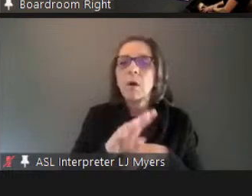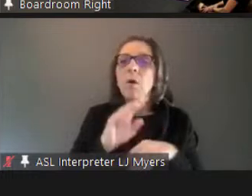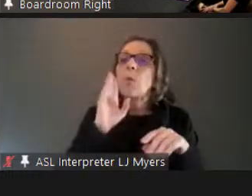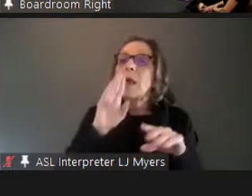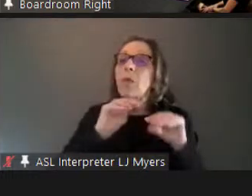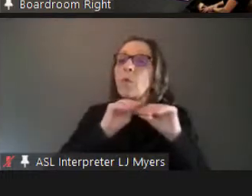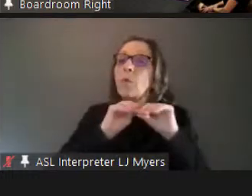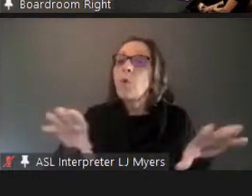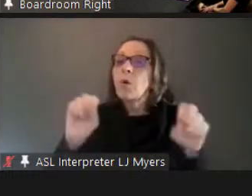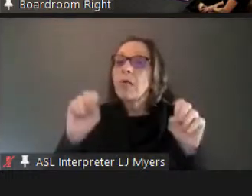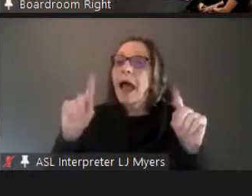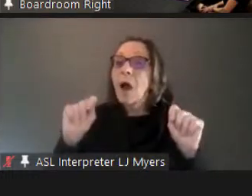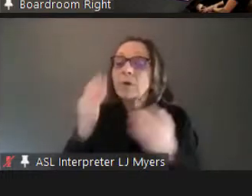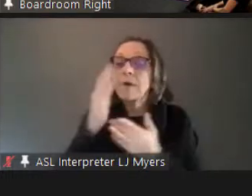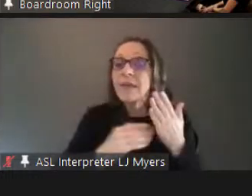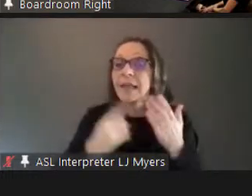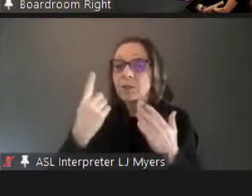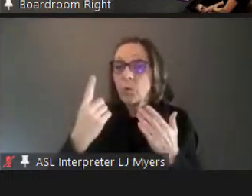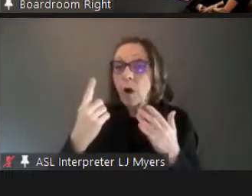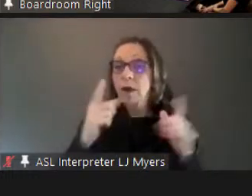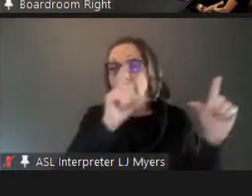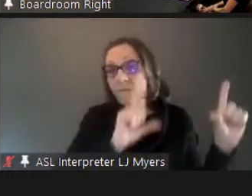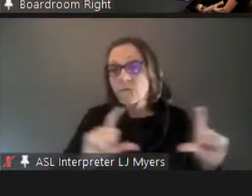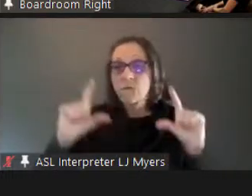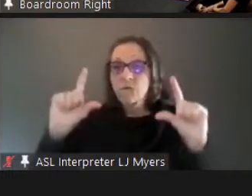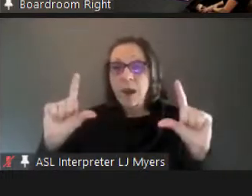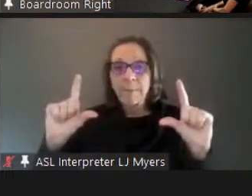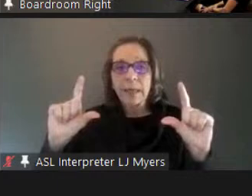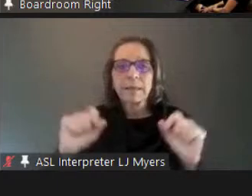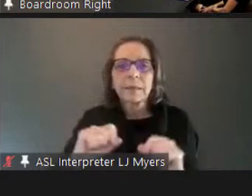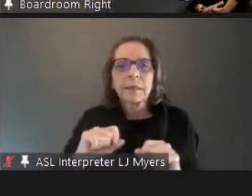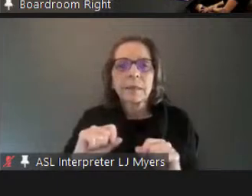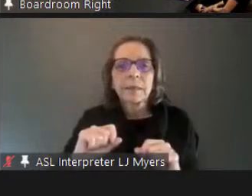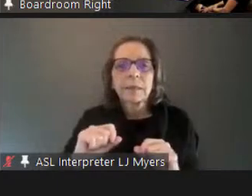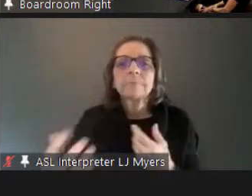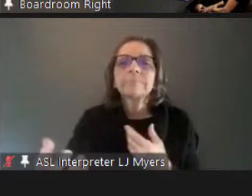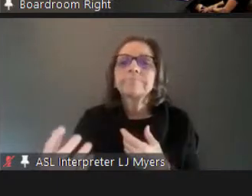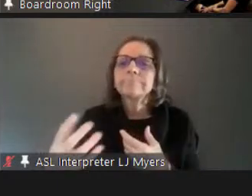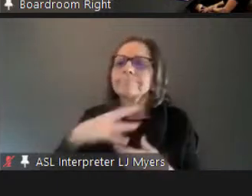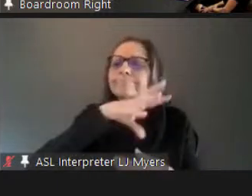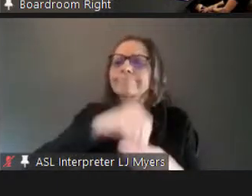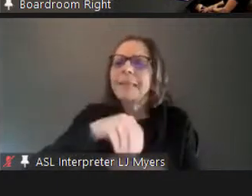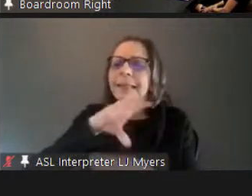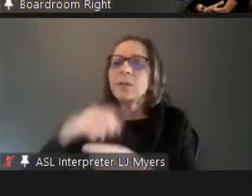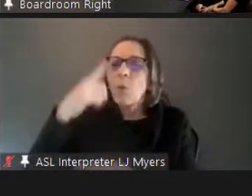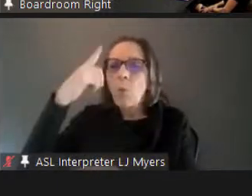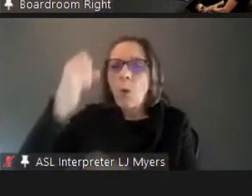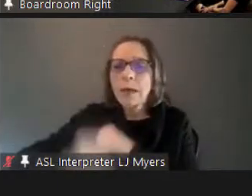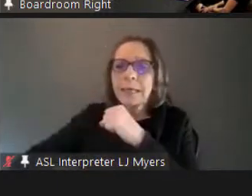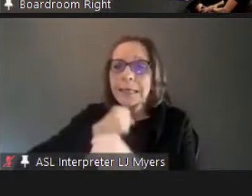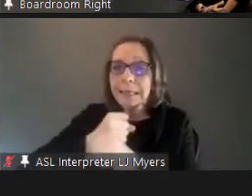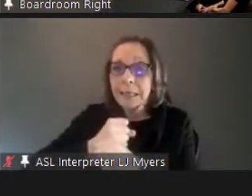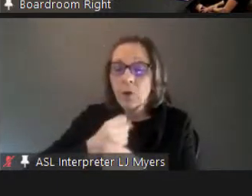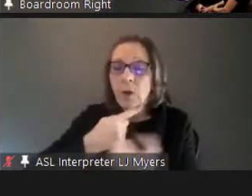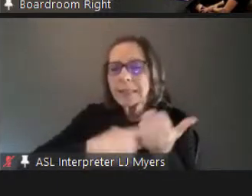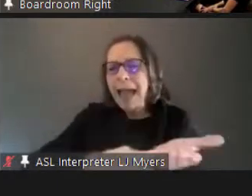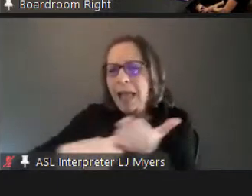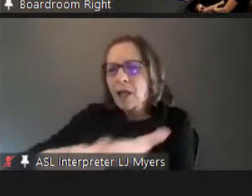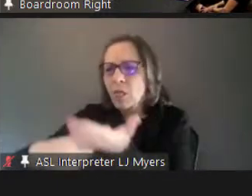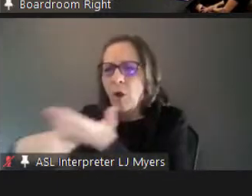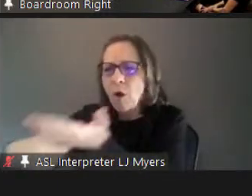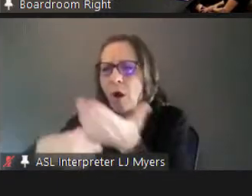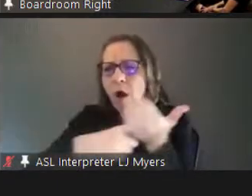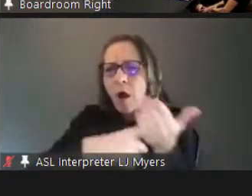out phase one framing report and engage in an almost year-long dialogue to examine the